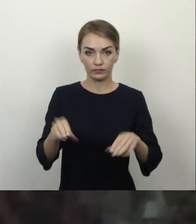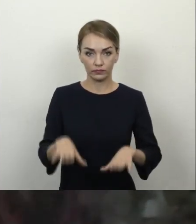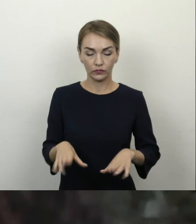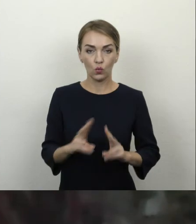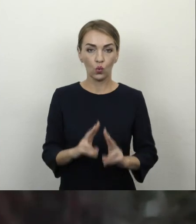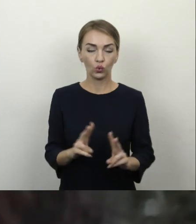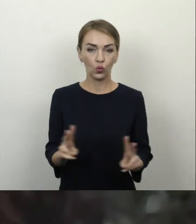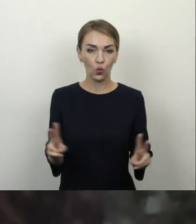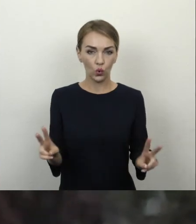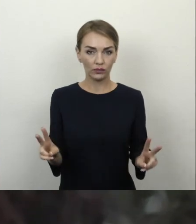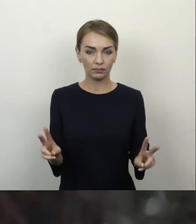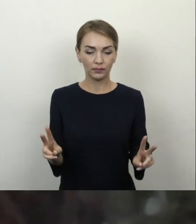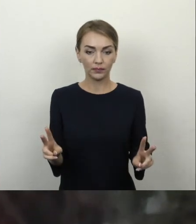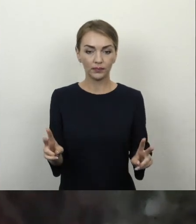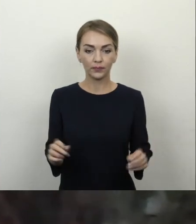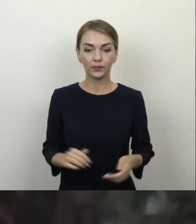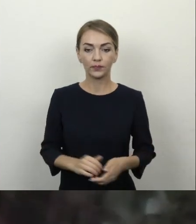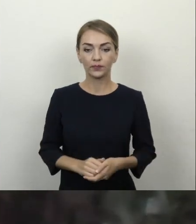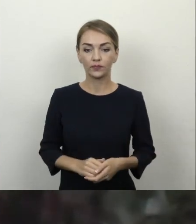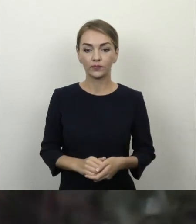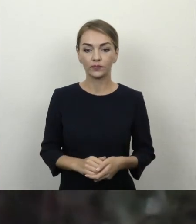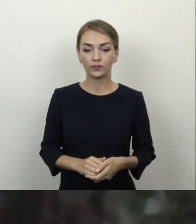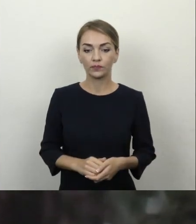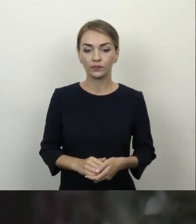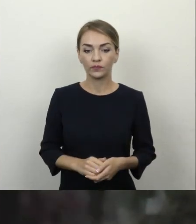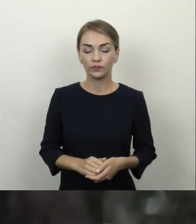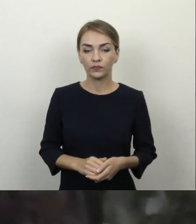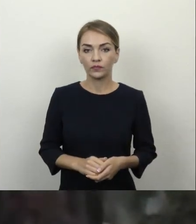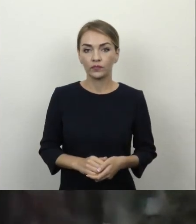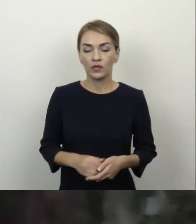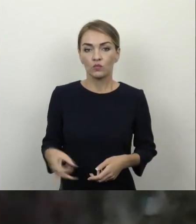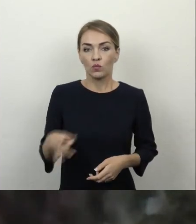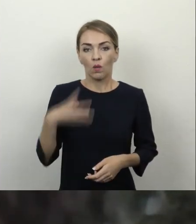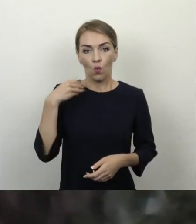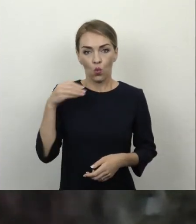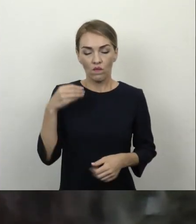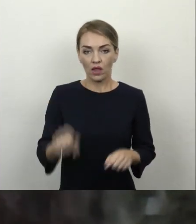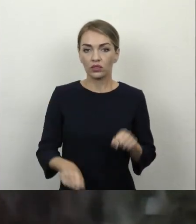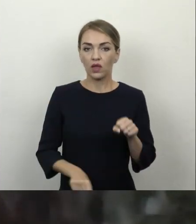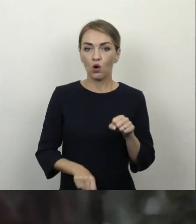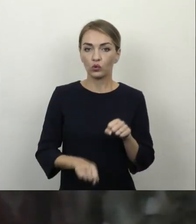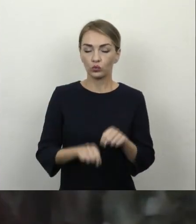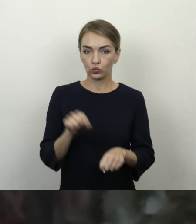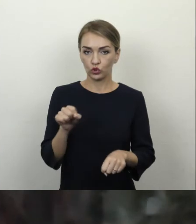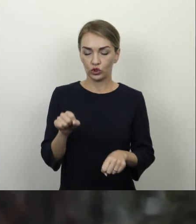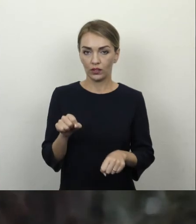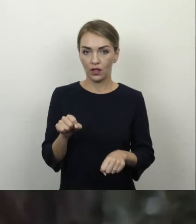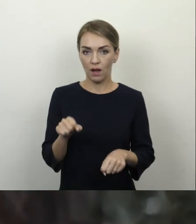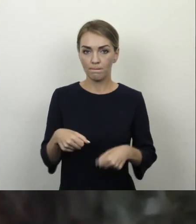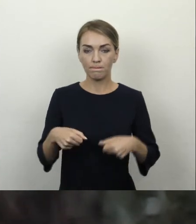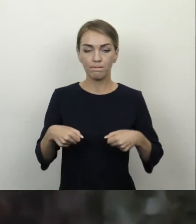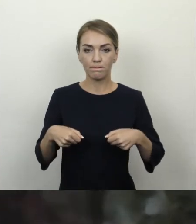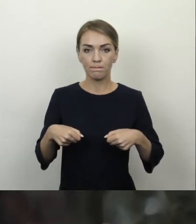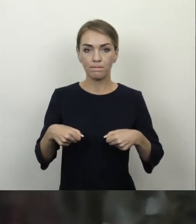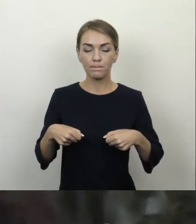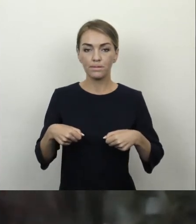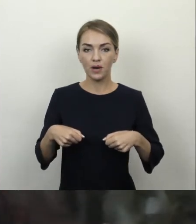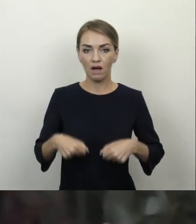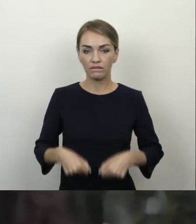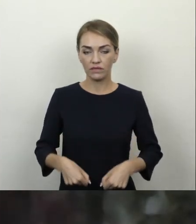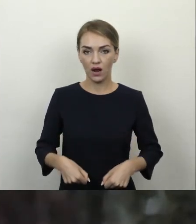Court of Human Rights, and the European Court in its decision stated that the Republic of Moldova violated